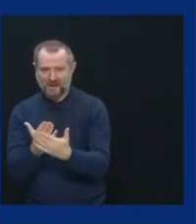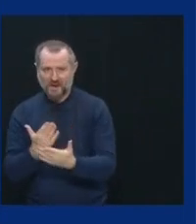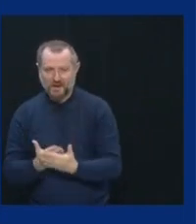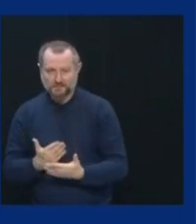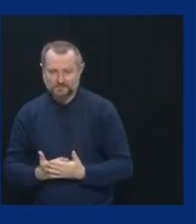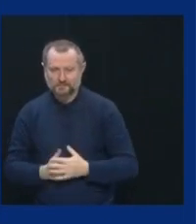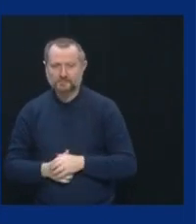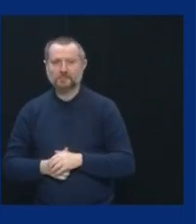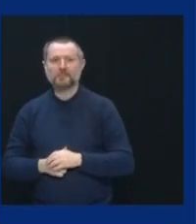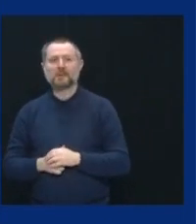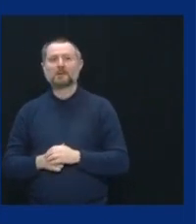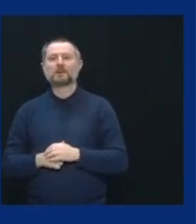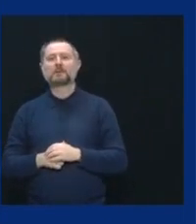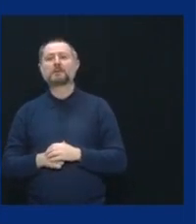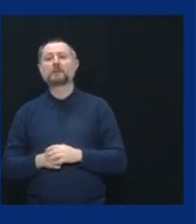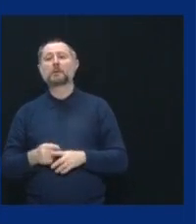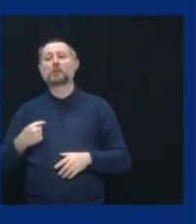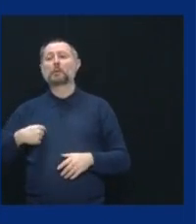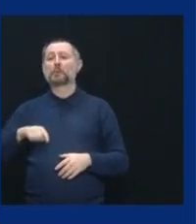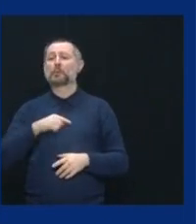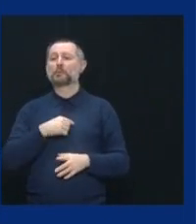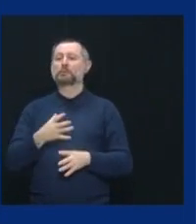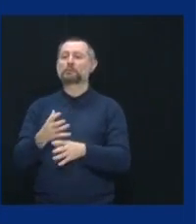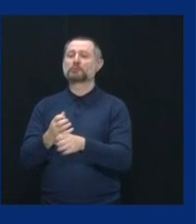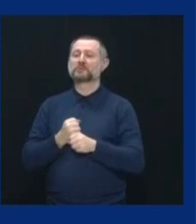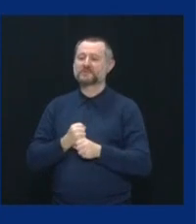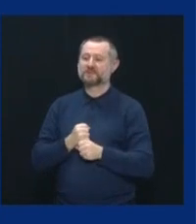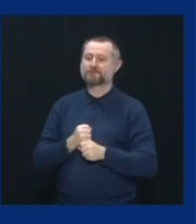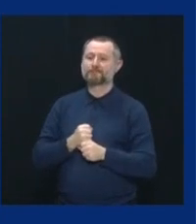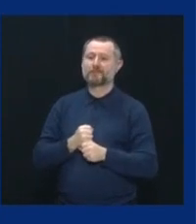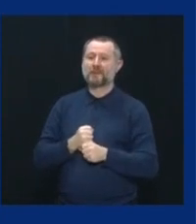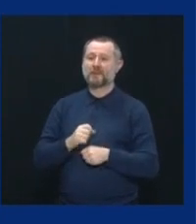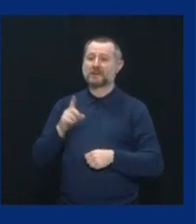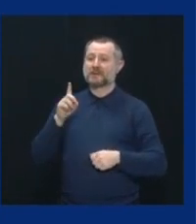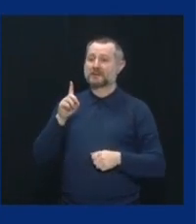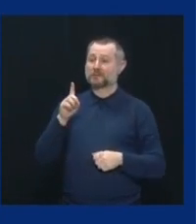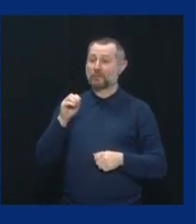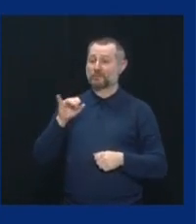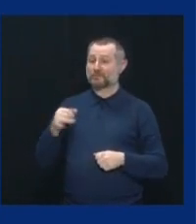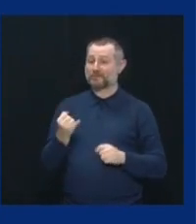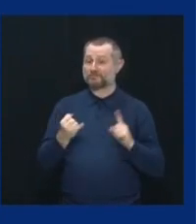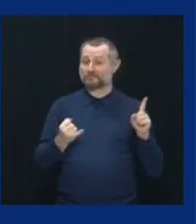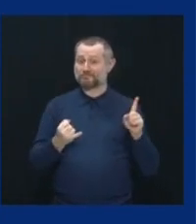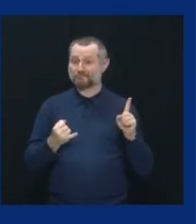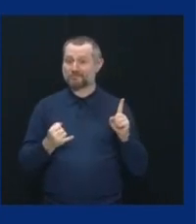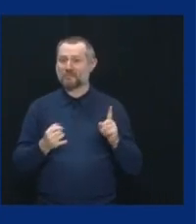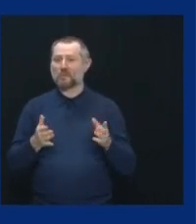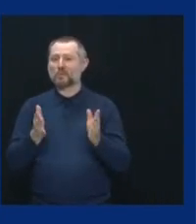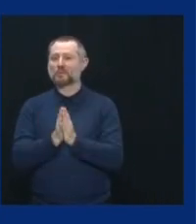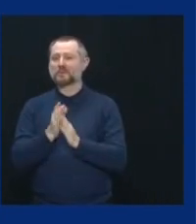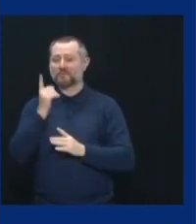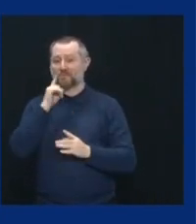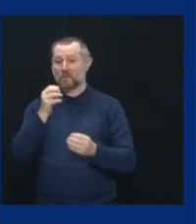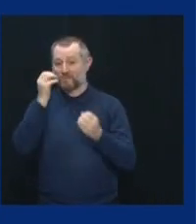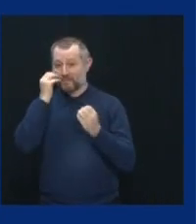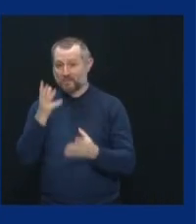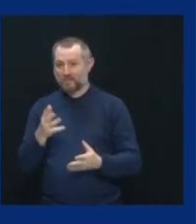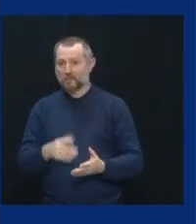The fact that we received a Department of Justice request for information was in the